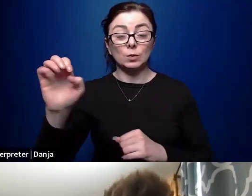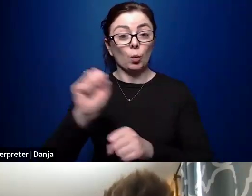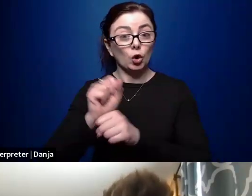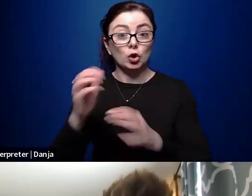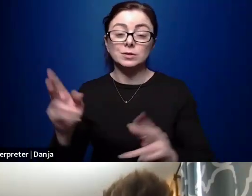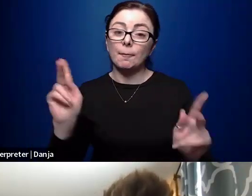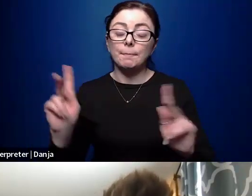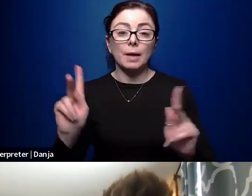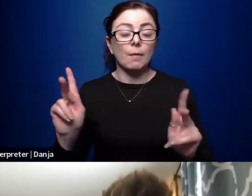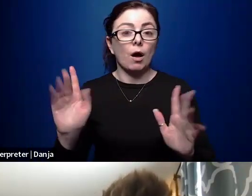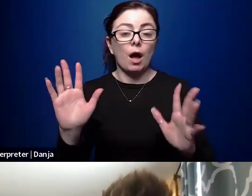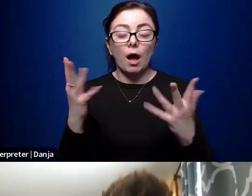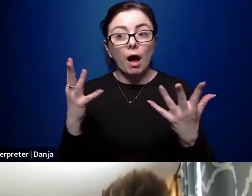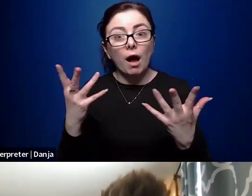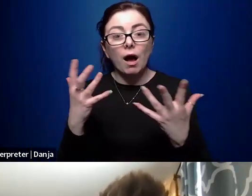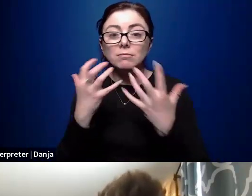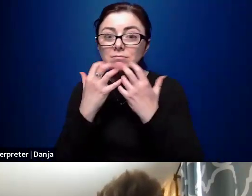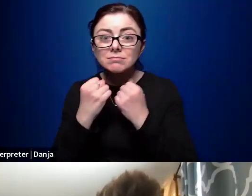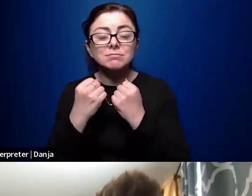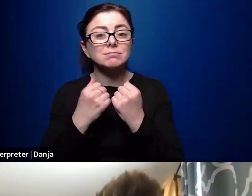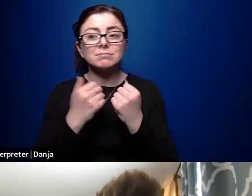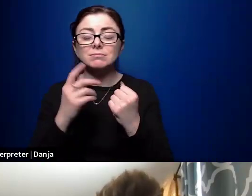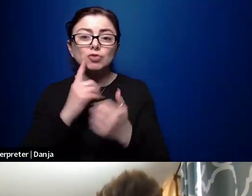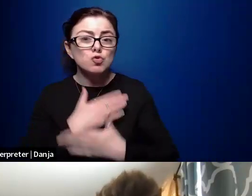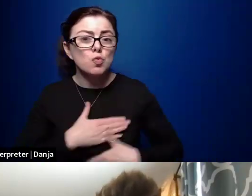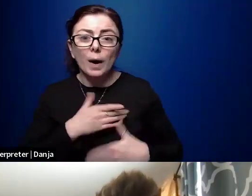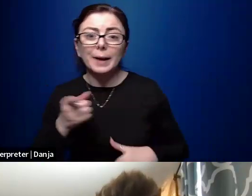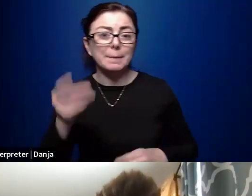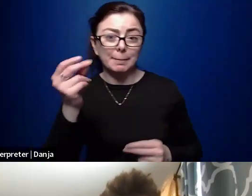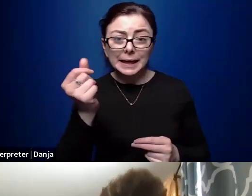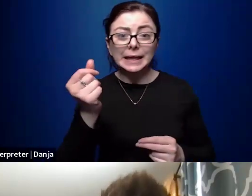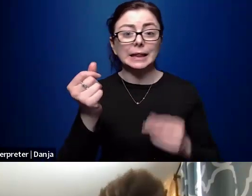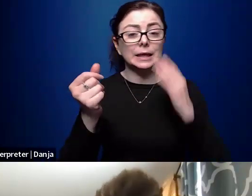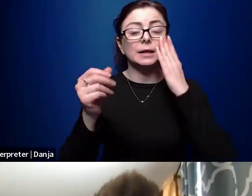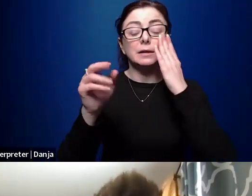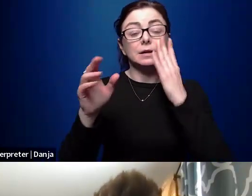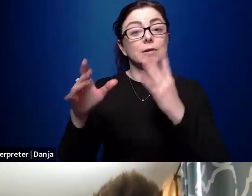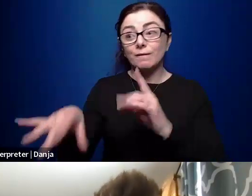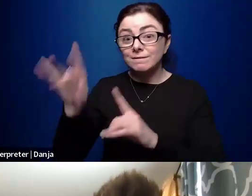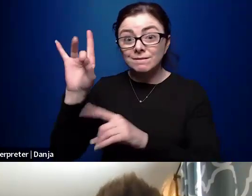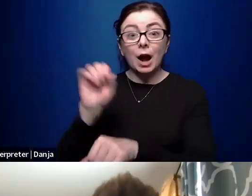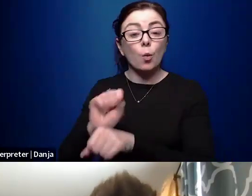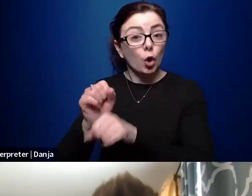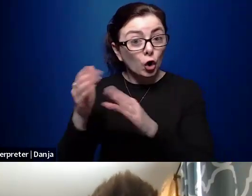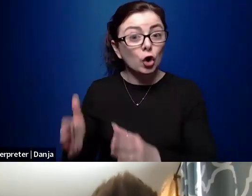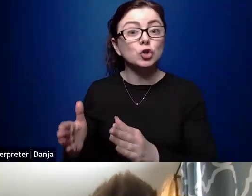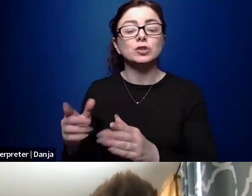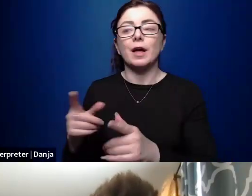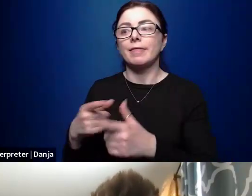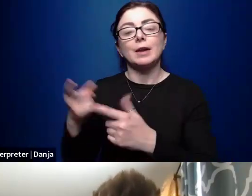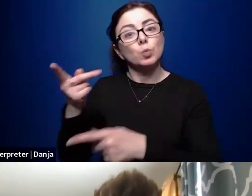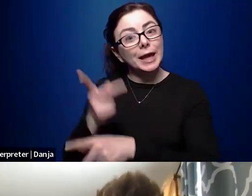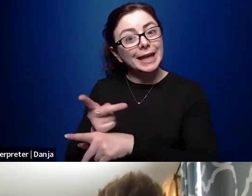really wasn't that hard to find the workers at the time. But then to keep workers, like when they're college students and then they move